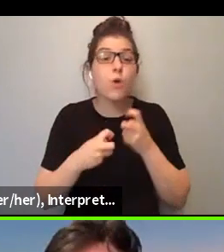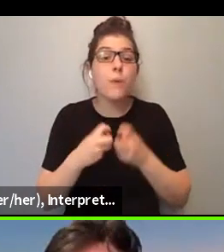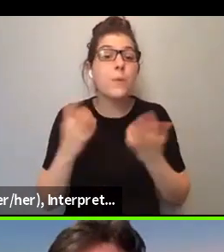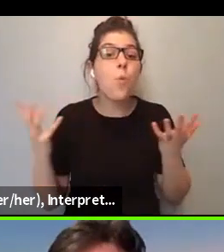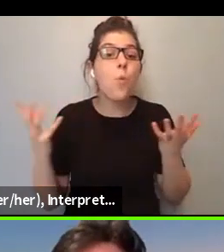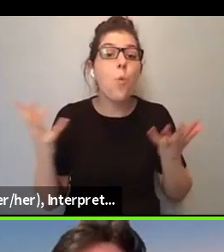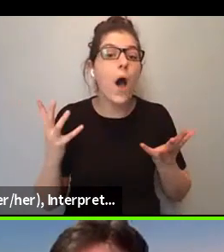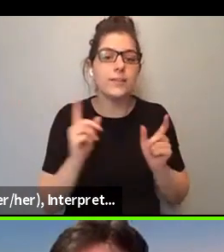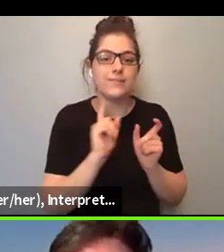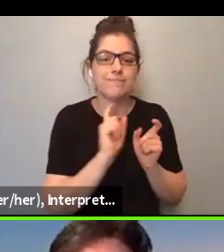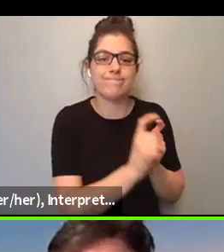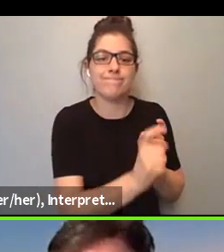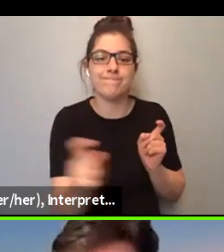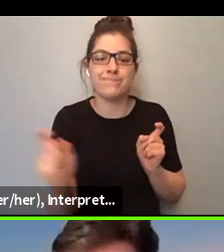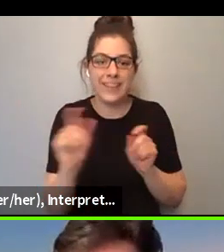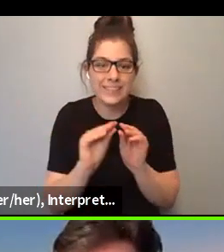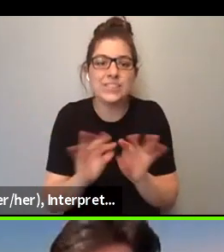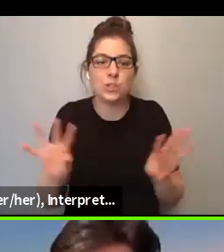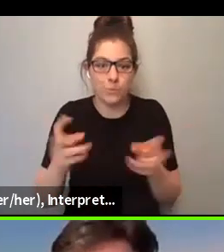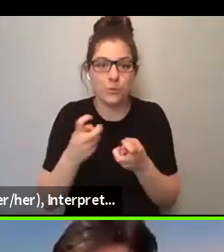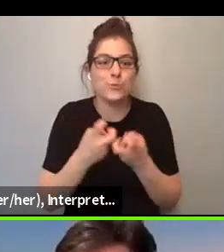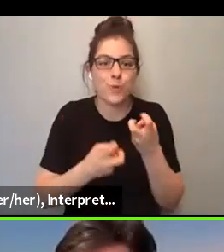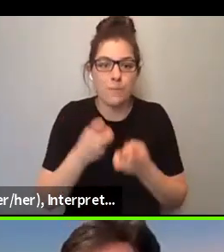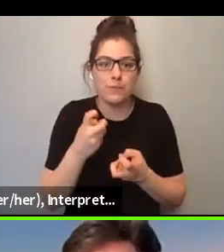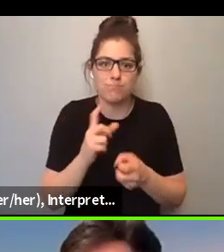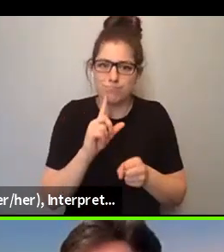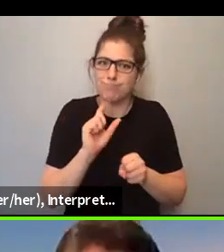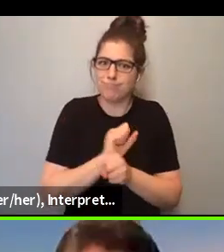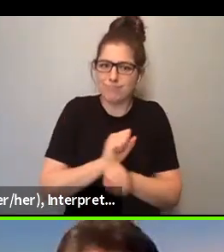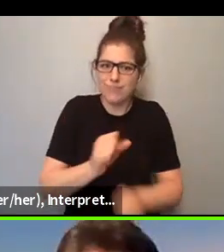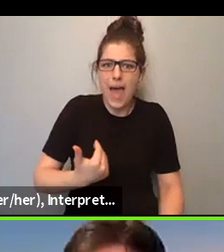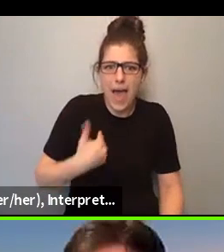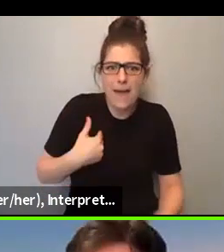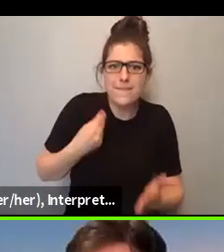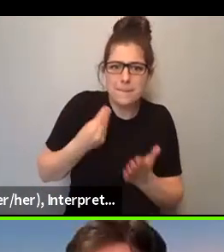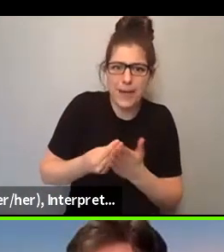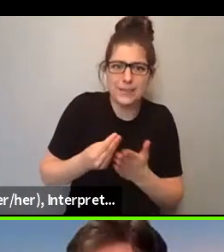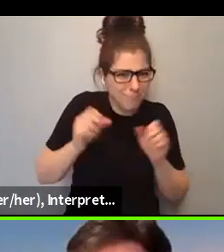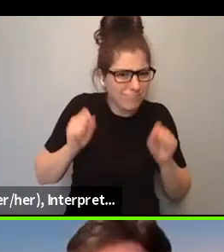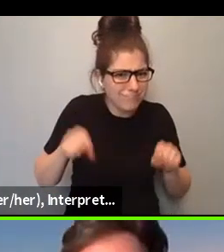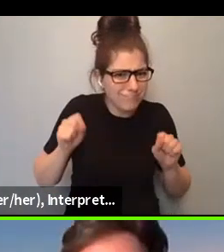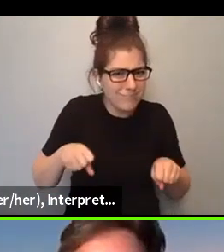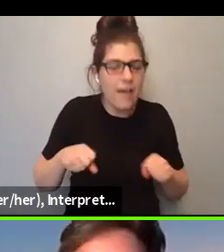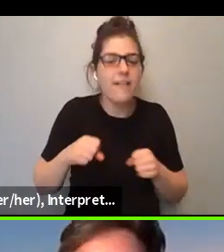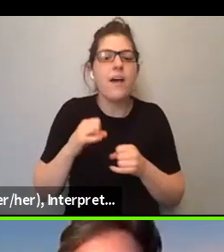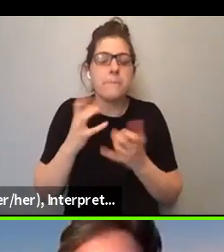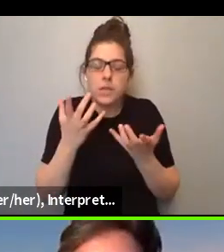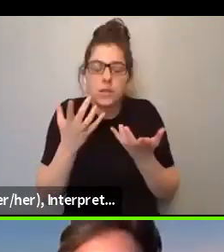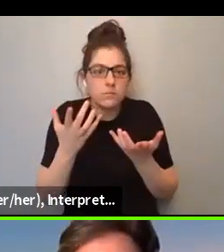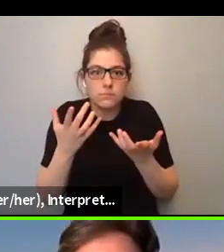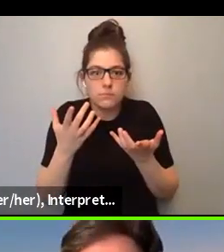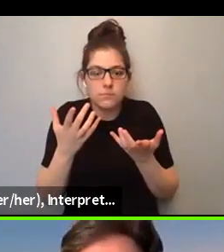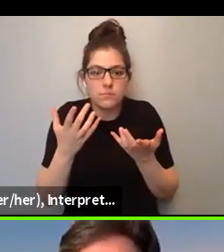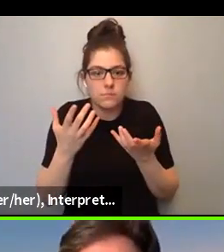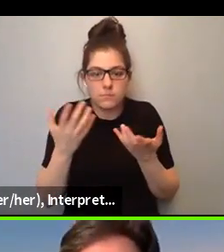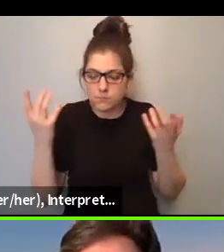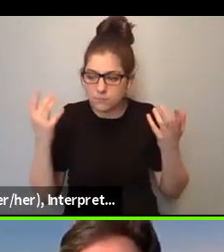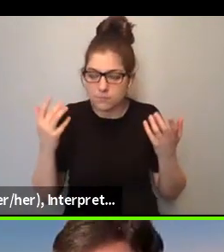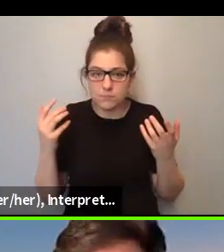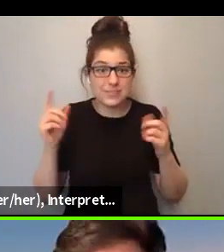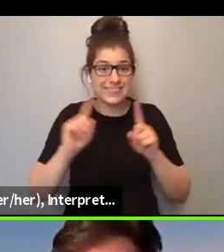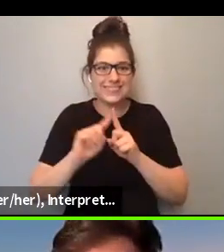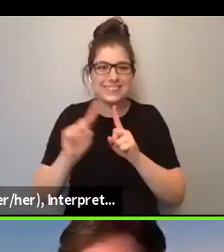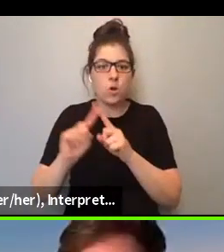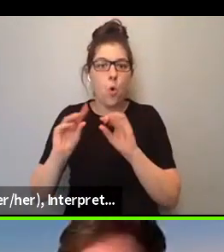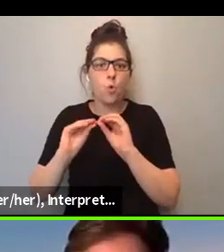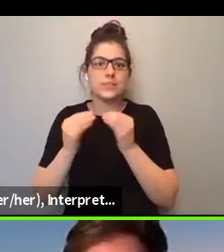exists within the field. There is money. And then the last thing I'll say, look at how multiple organizations got